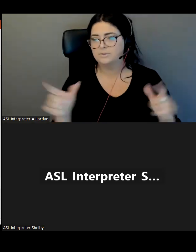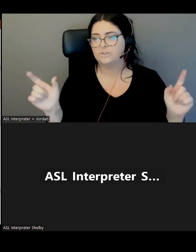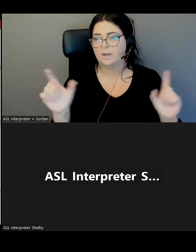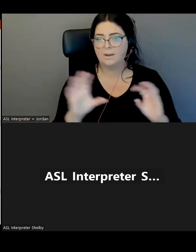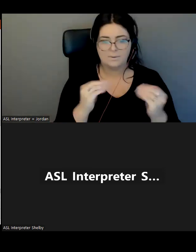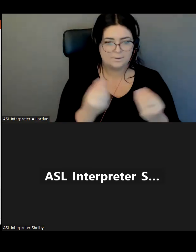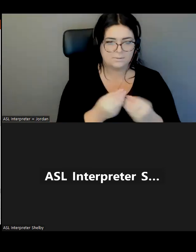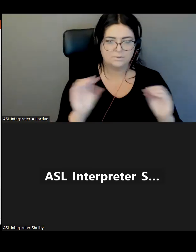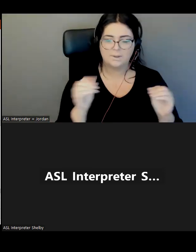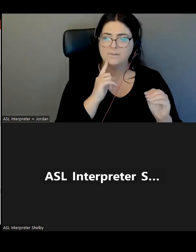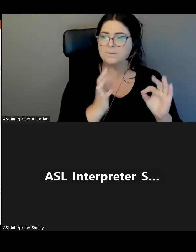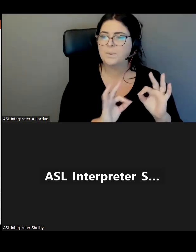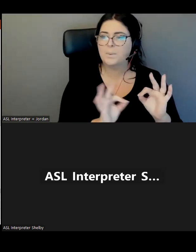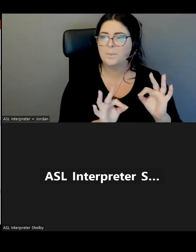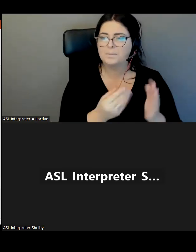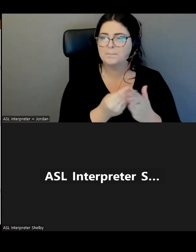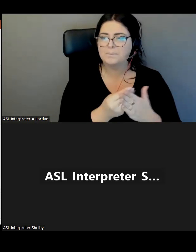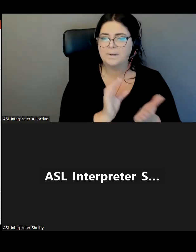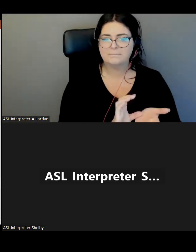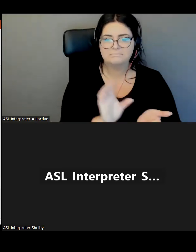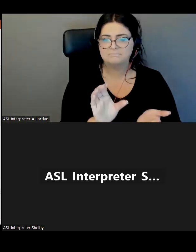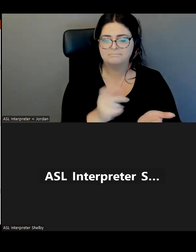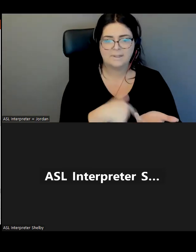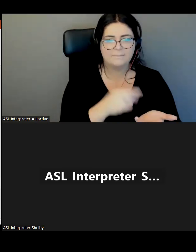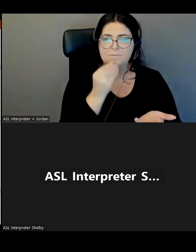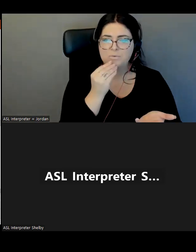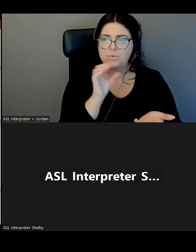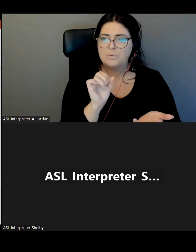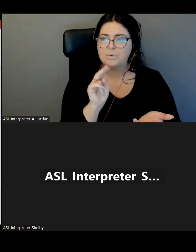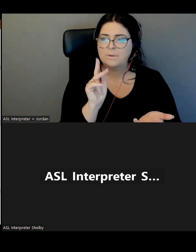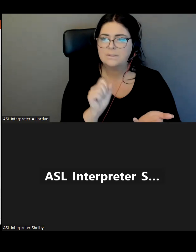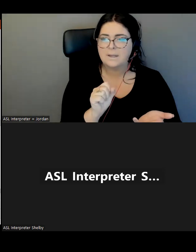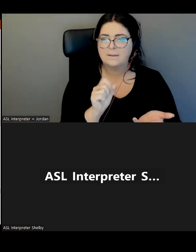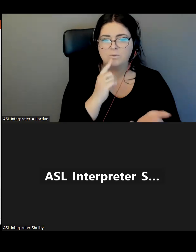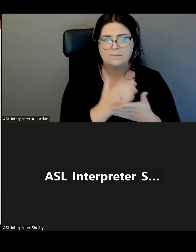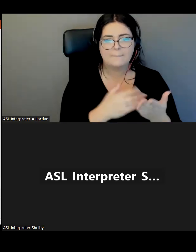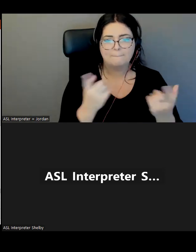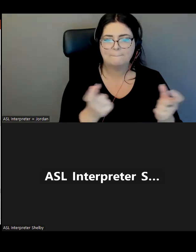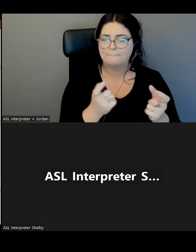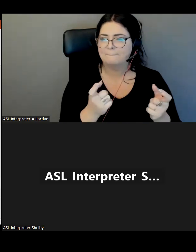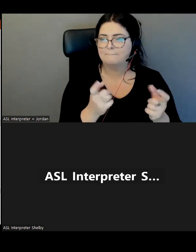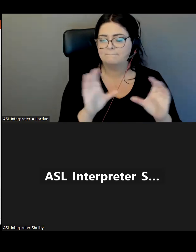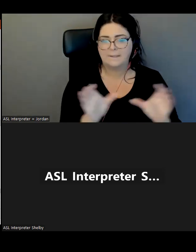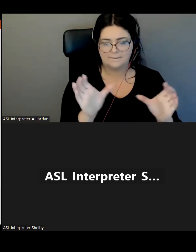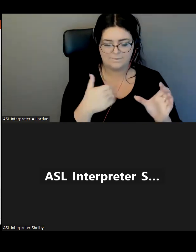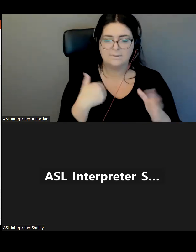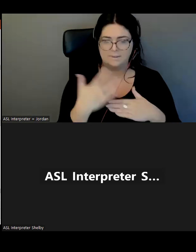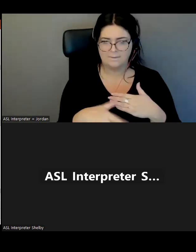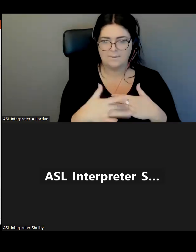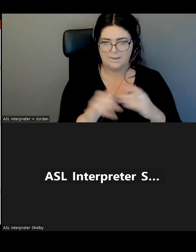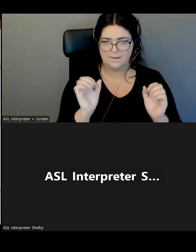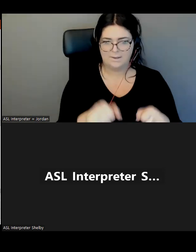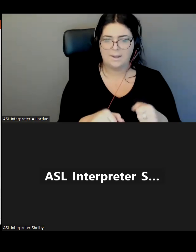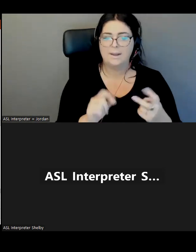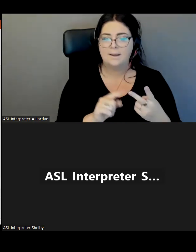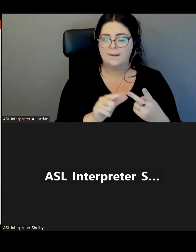thing and you just need a small pot of money for snacks or a little bit of activity or something like that, that is certainly available. And then our